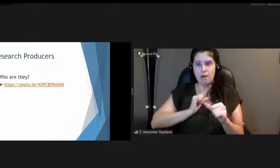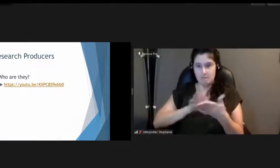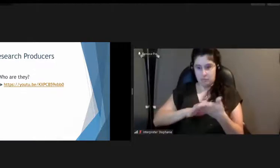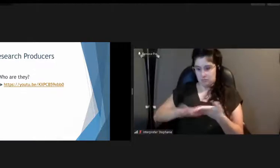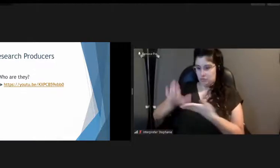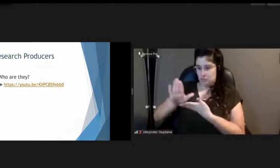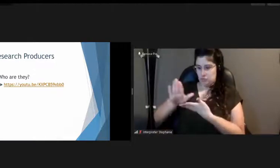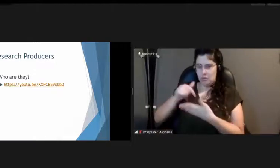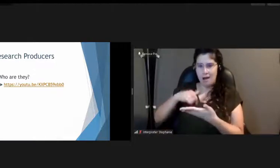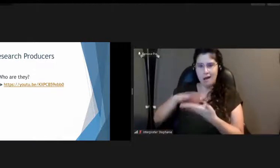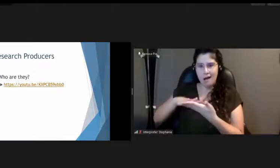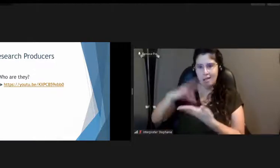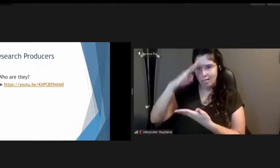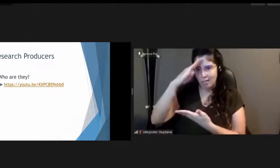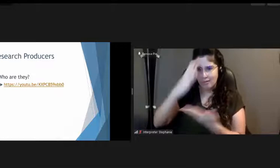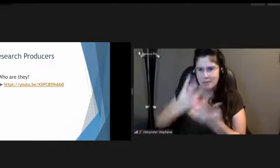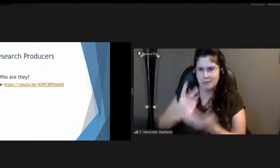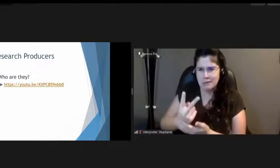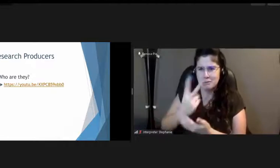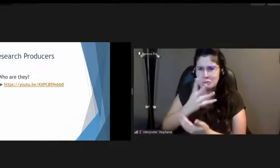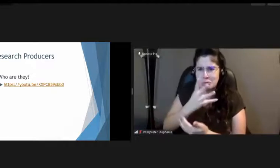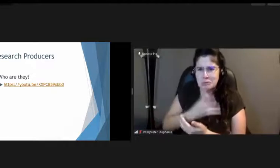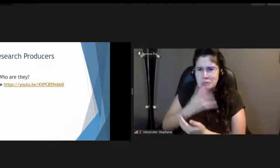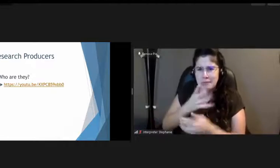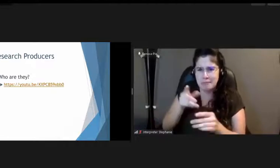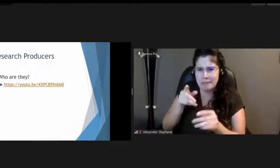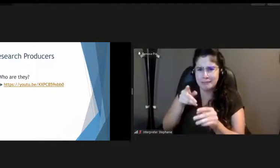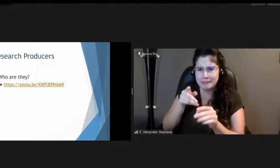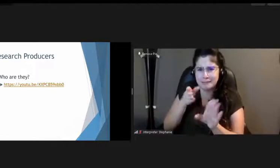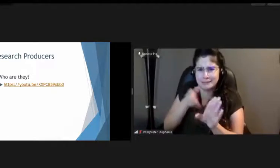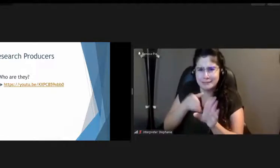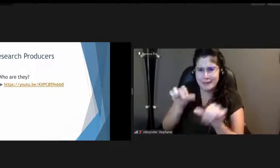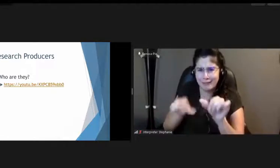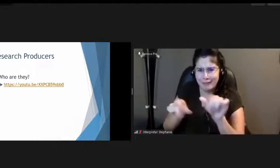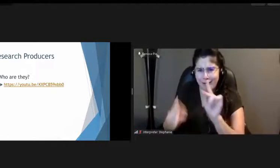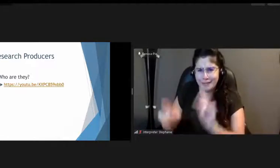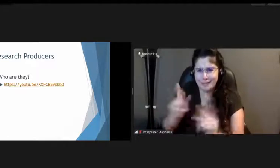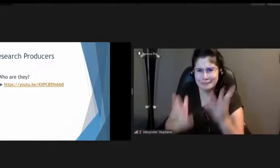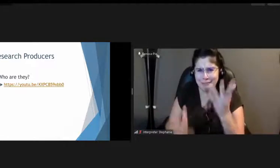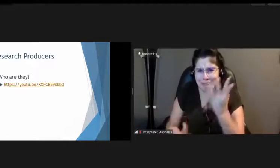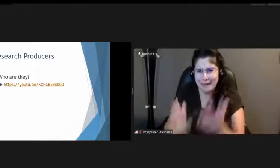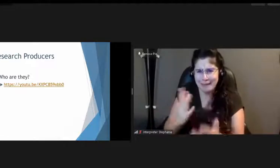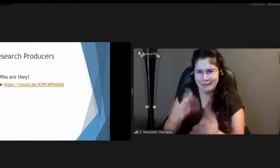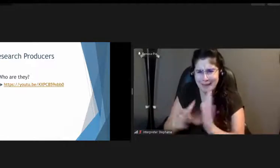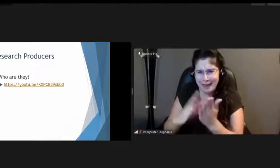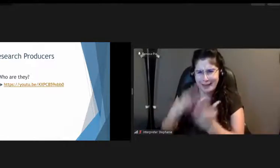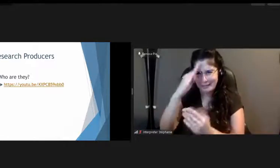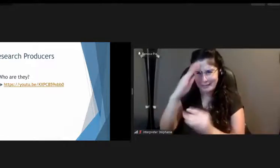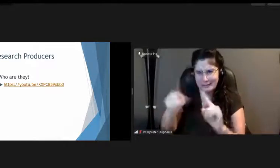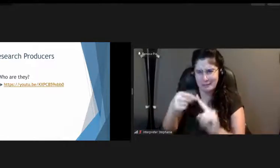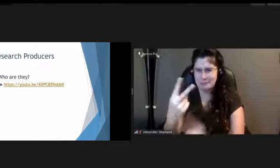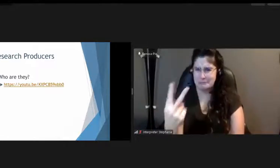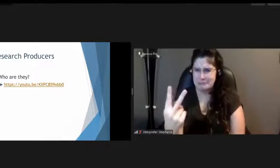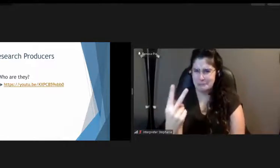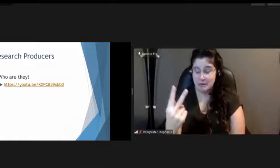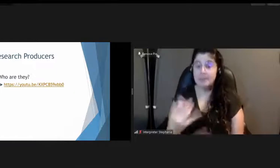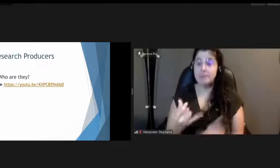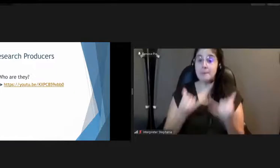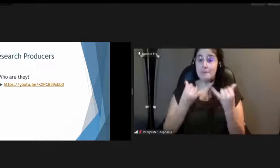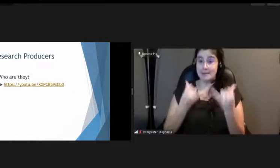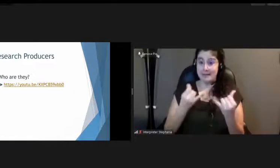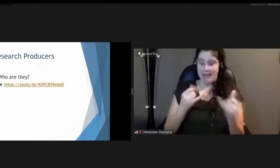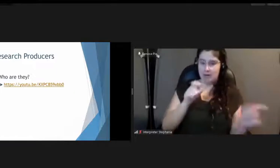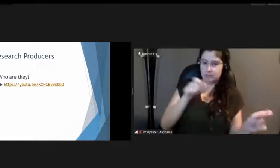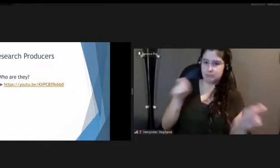ever. So I want you to know that today there are more people that are